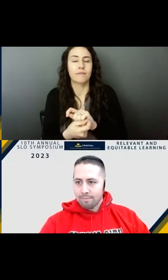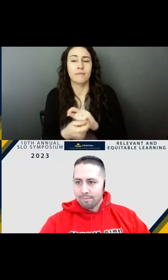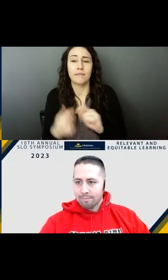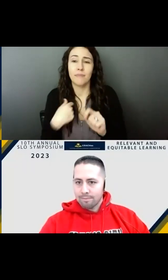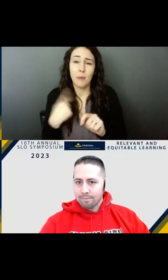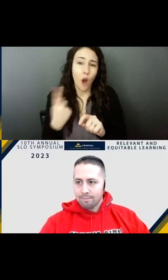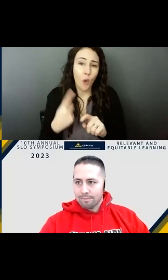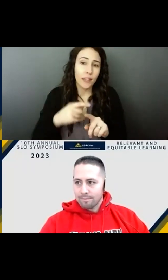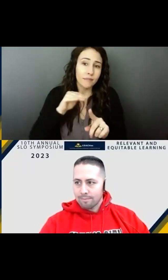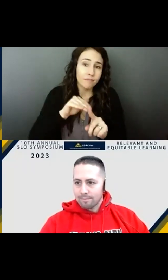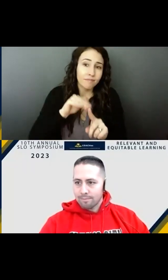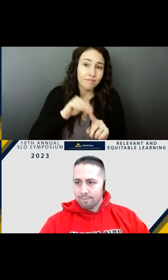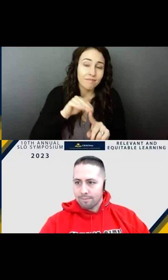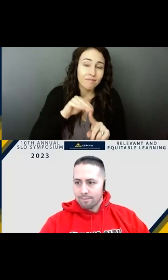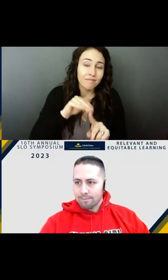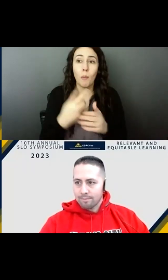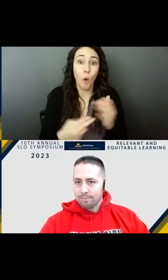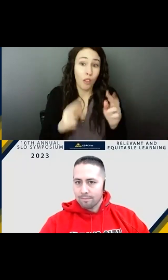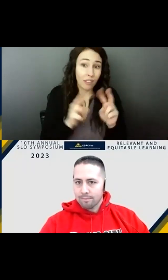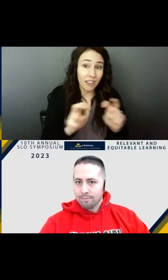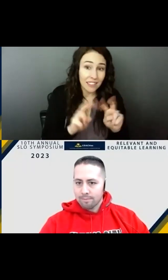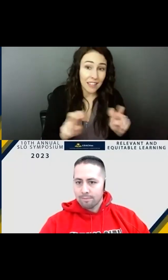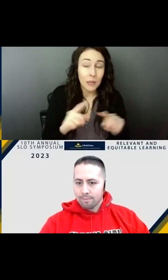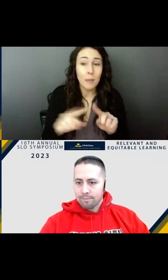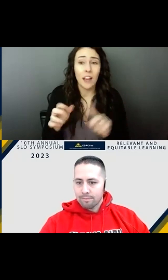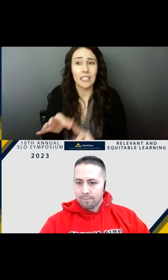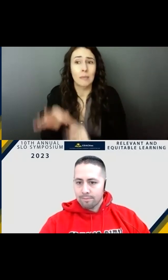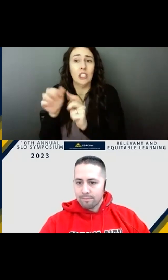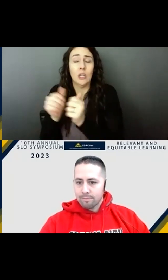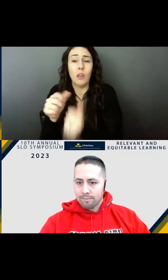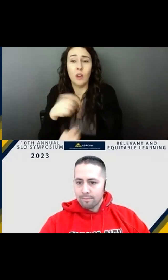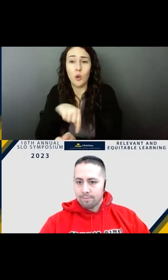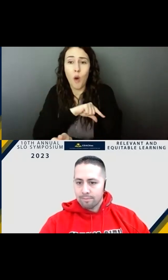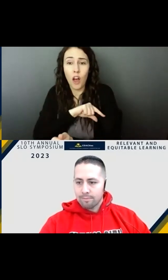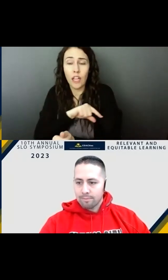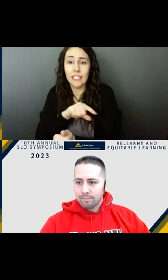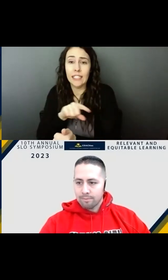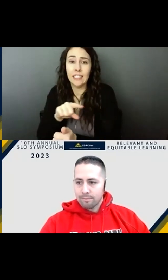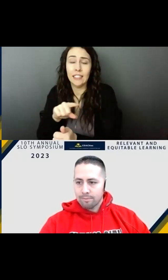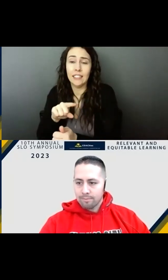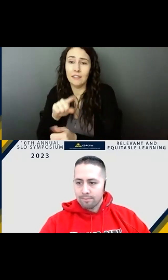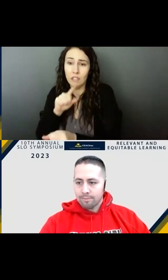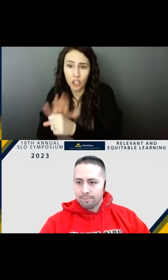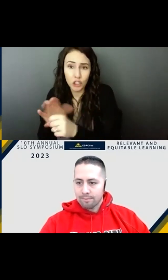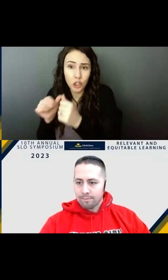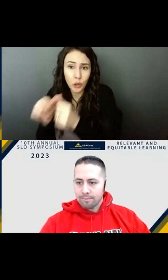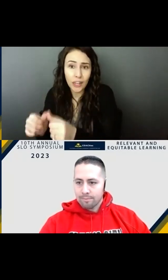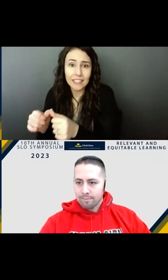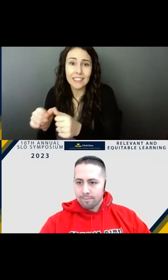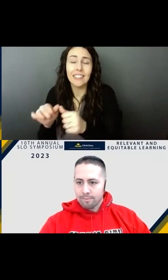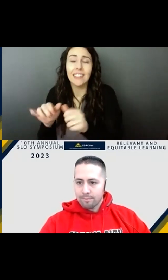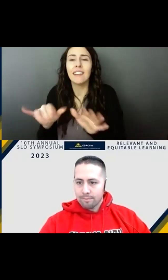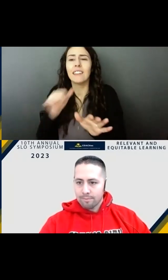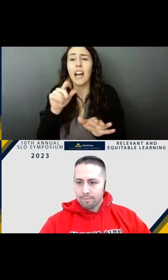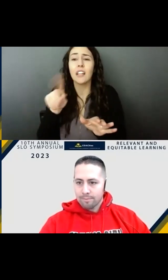both in assessment, but especially with quality assurance and accreditation related work of let's not just try and